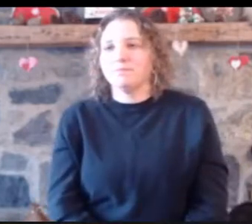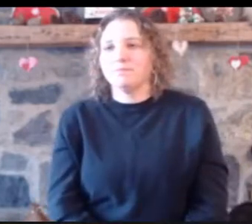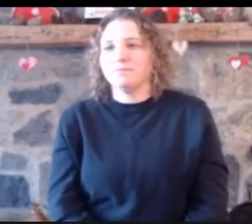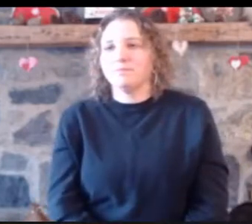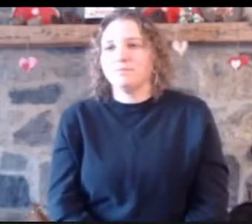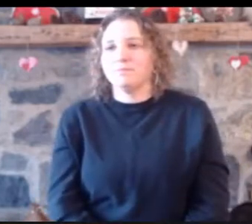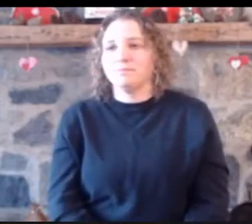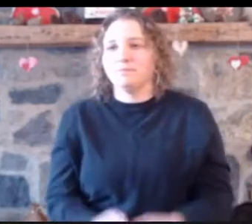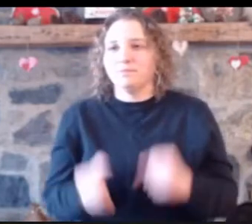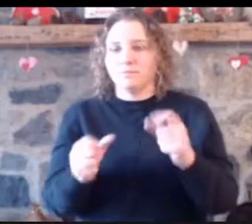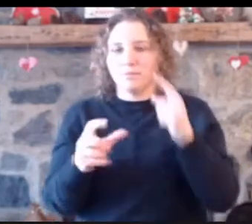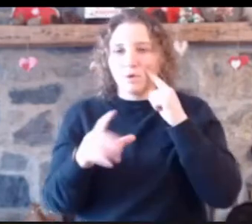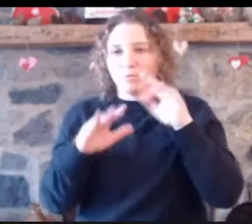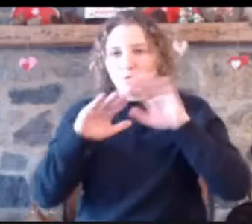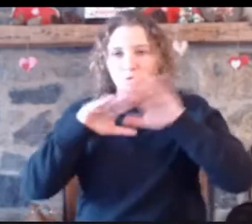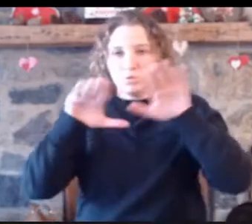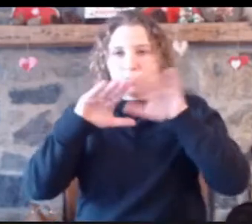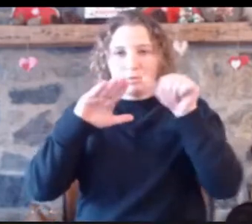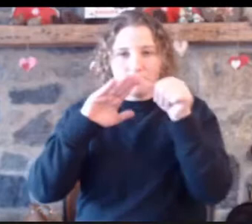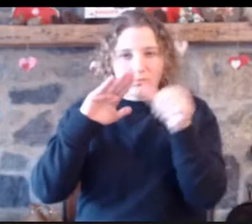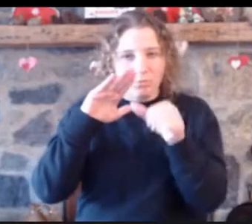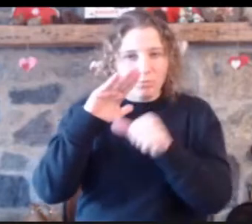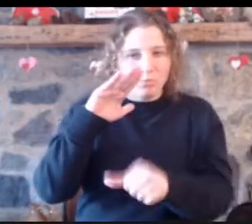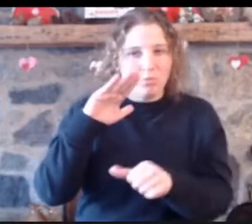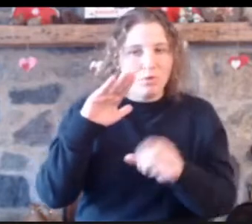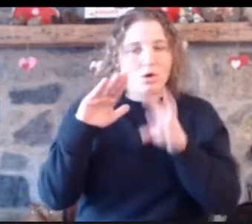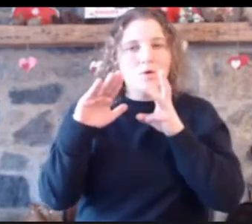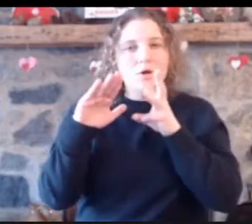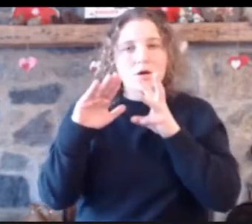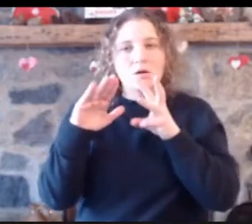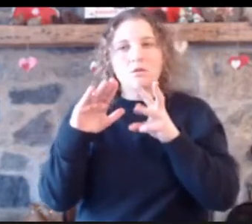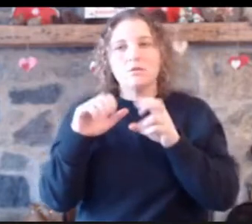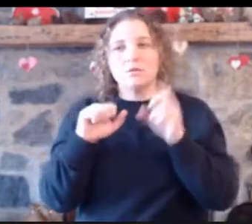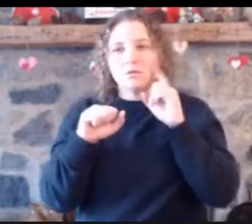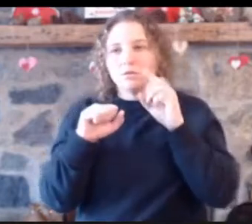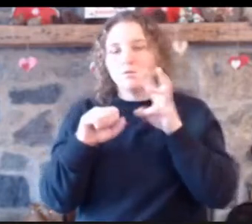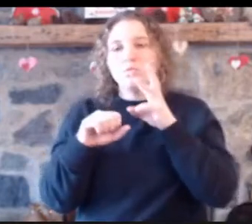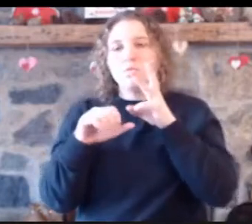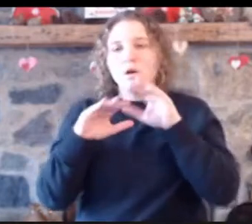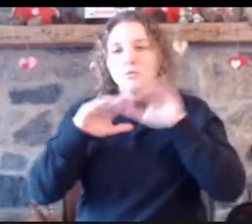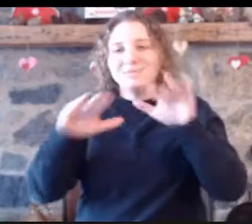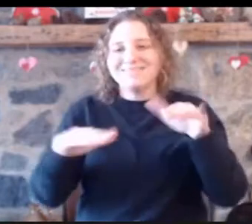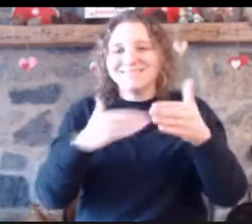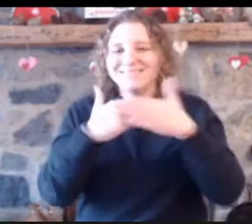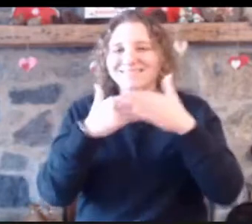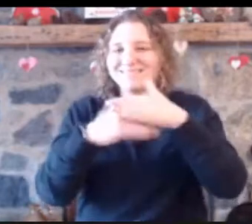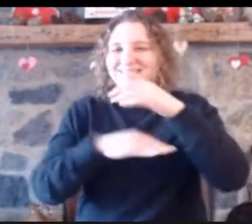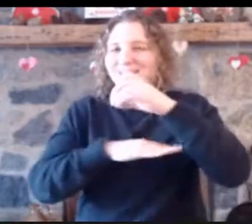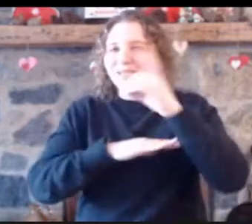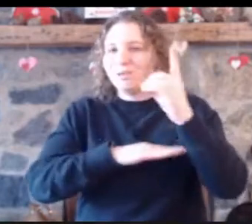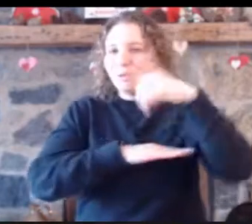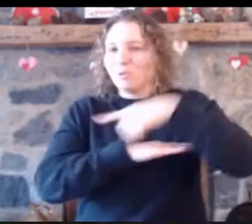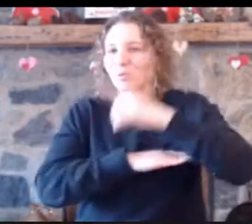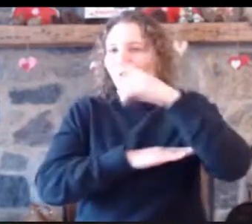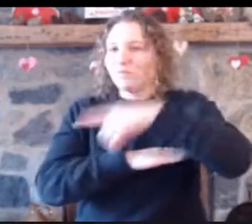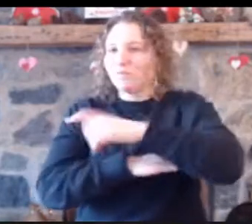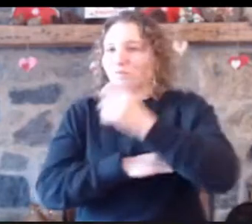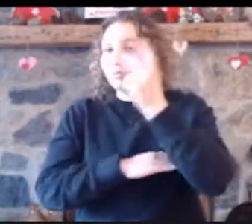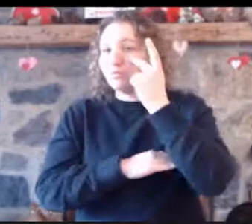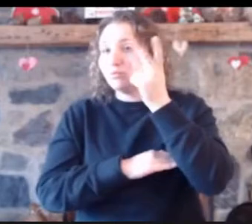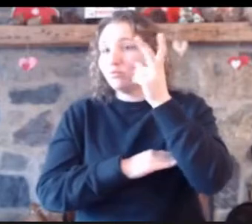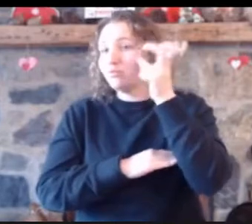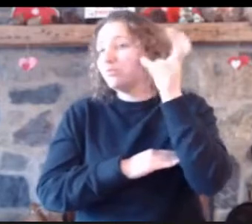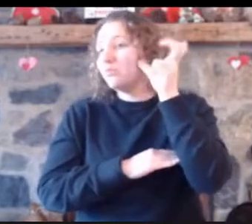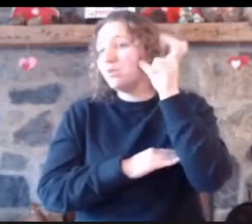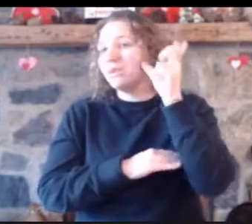How many have ever gone scuba diving, snorkeling? If you are in the water around porpoise, you'll hear this, and around sperm whales. I've heard this, but